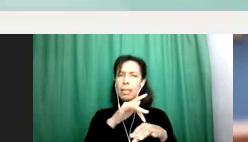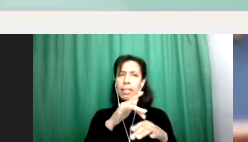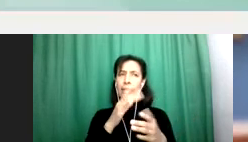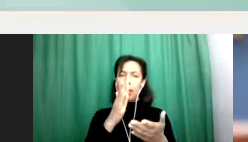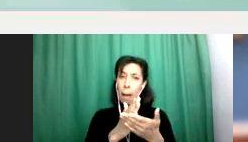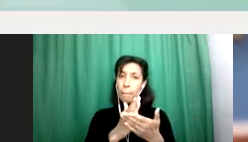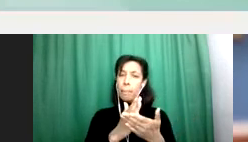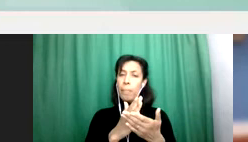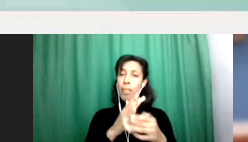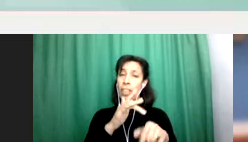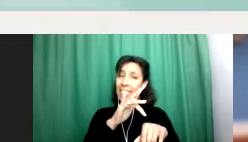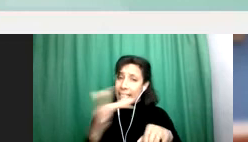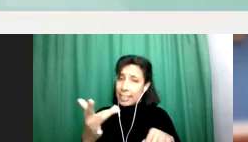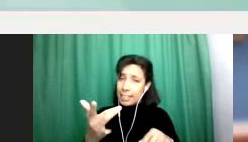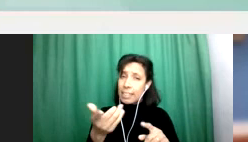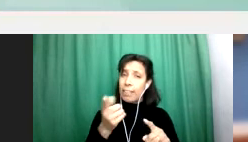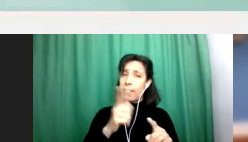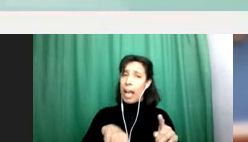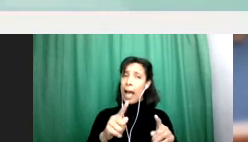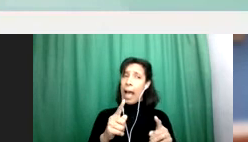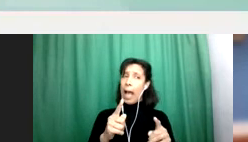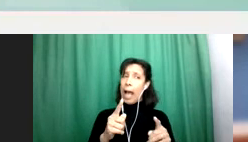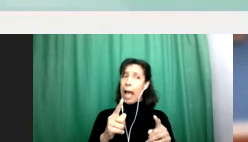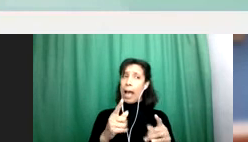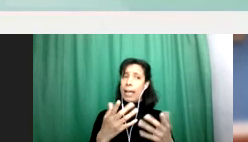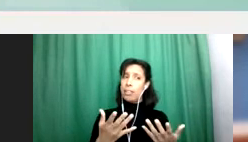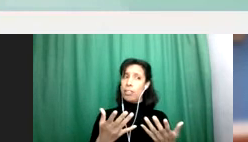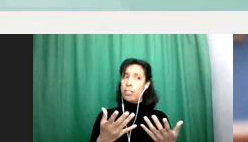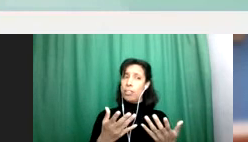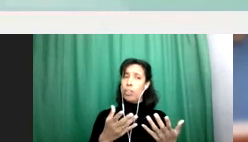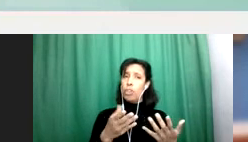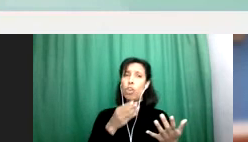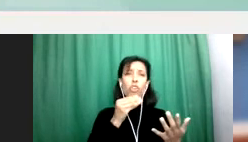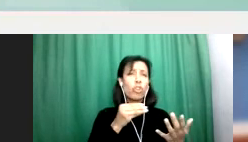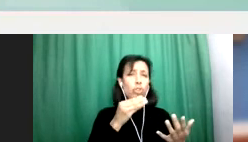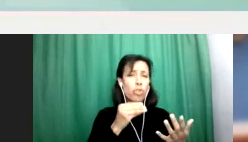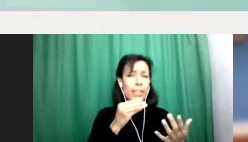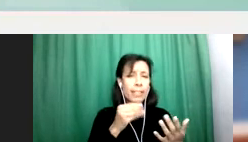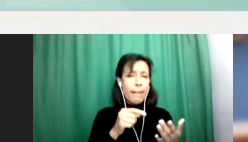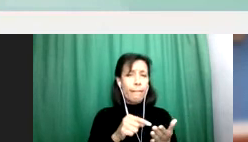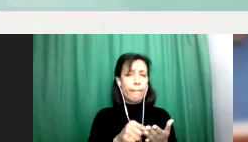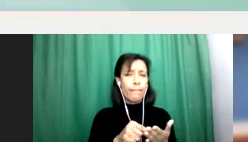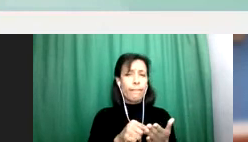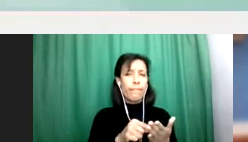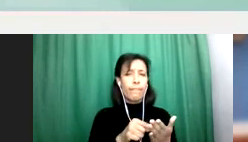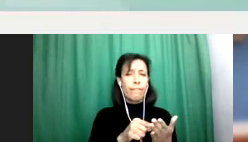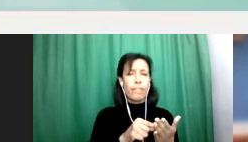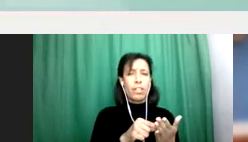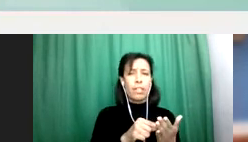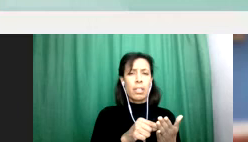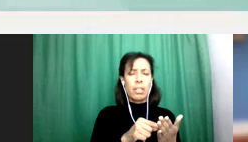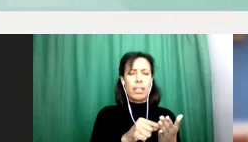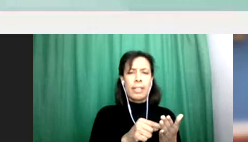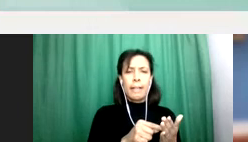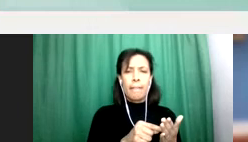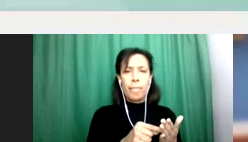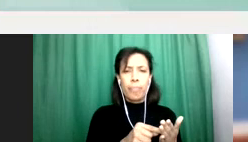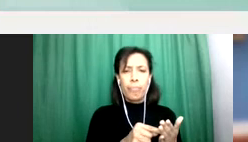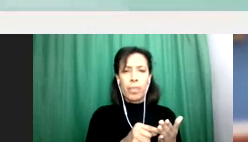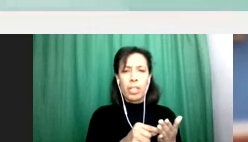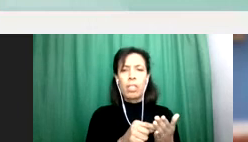So look at the language they use. How do they give the information, what the pupil is doing to